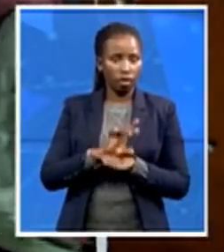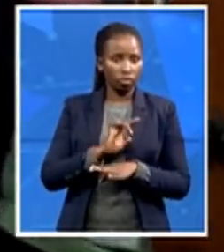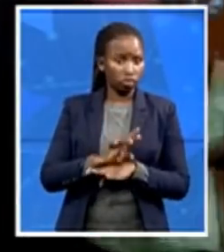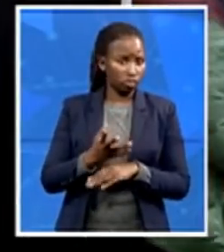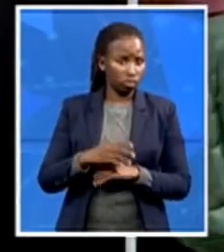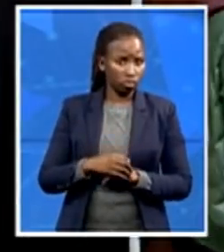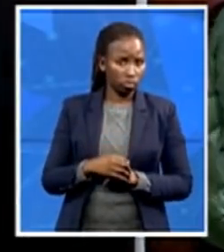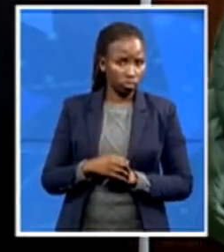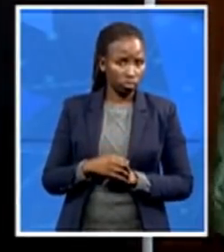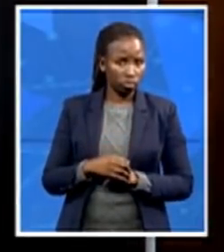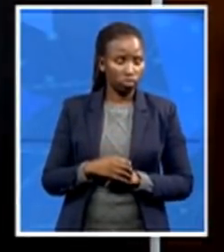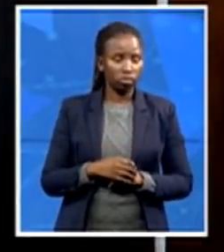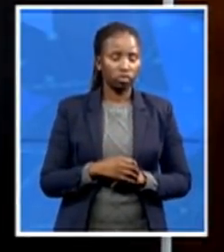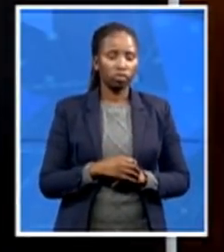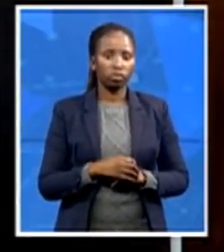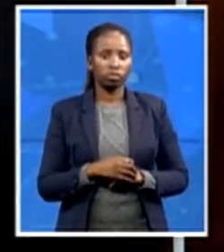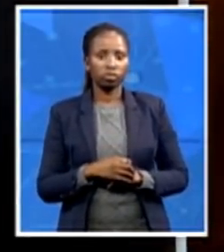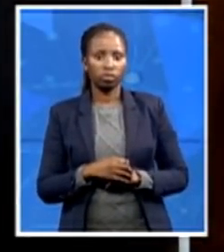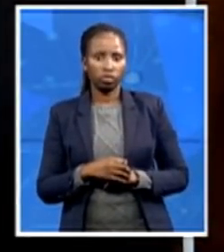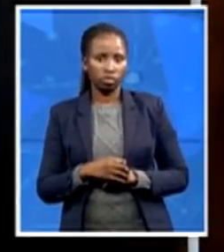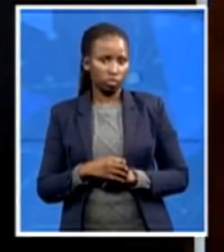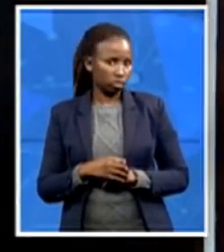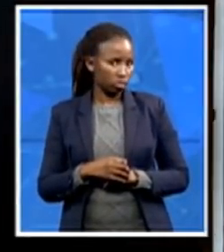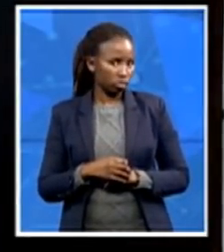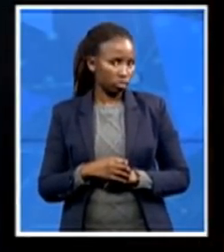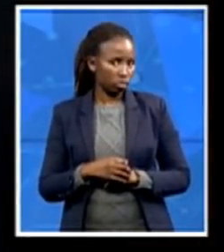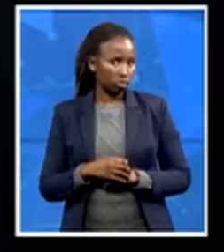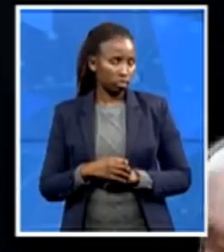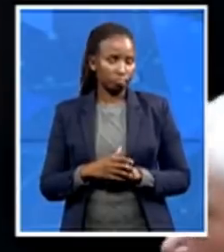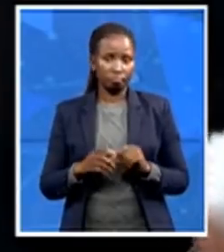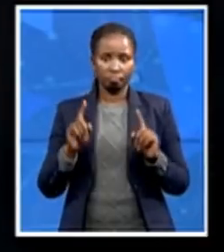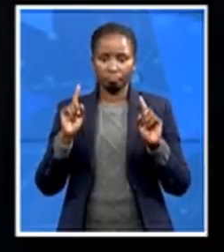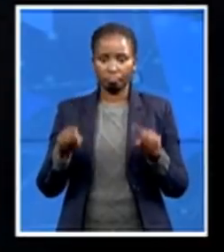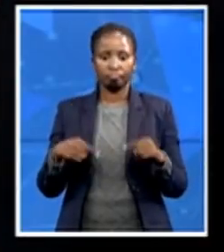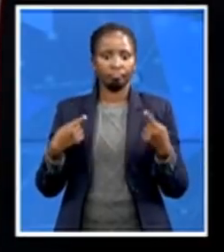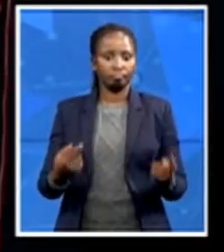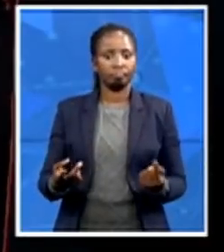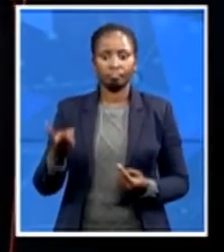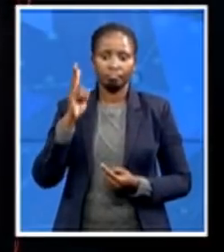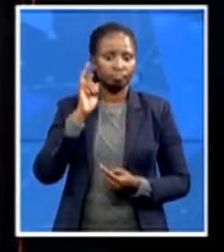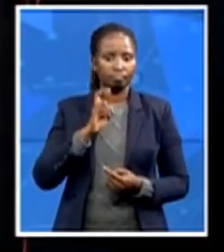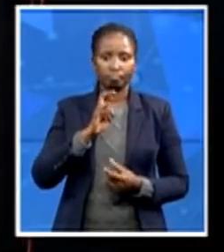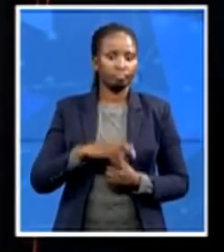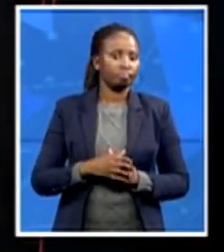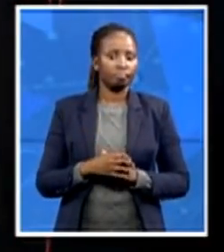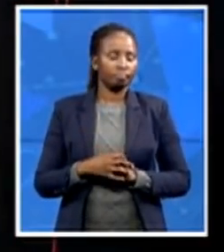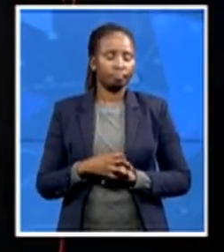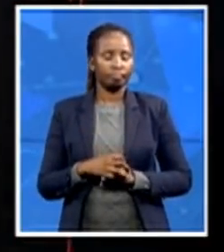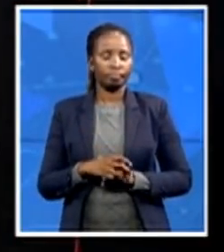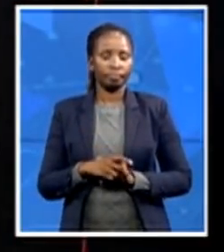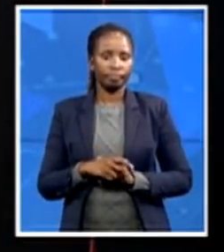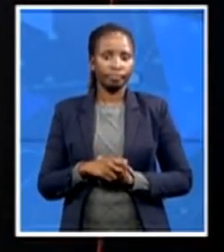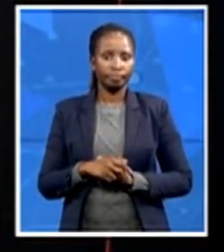We will communicate with the defence, Your Worship, with regards to the passport. Because we still have applicant number 4's matter to deal with, so we don't